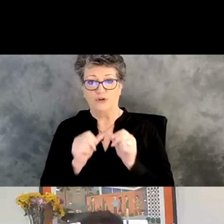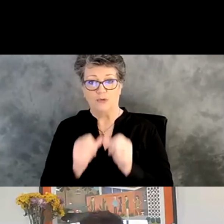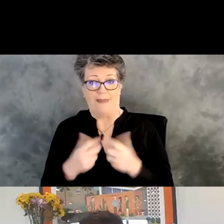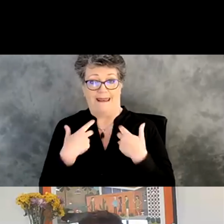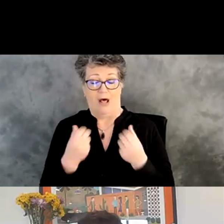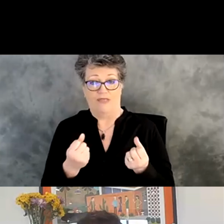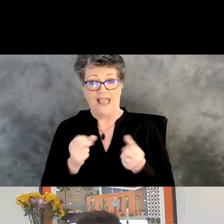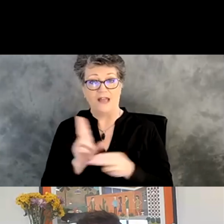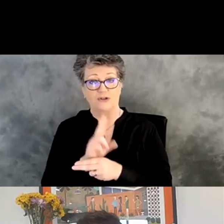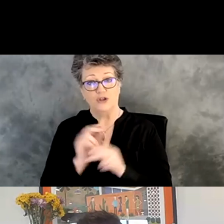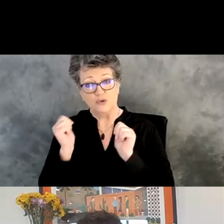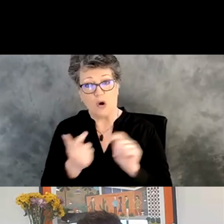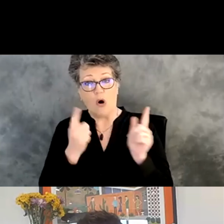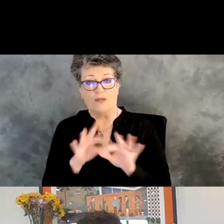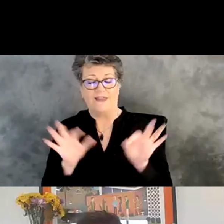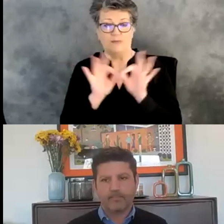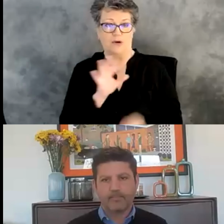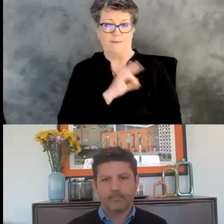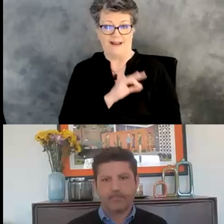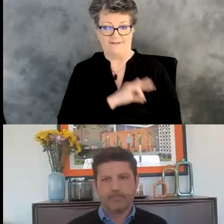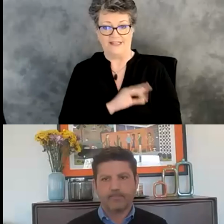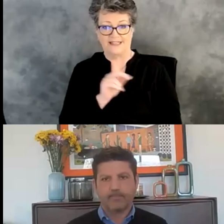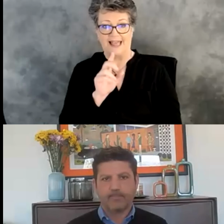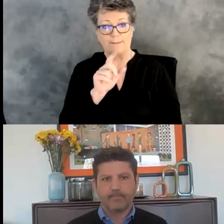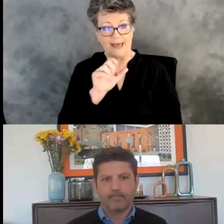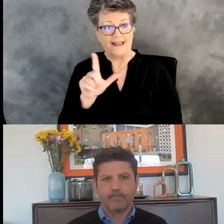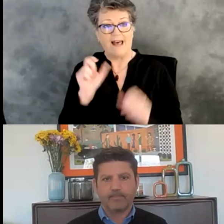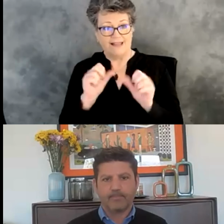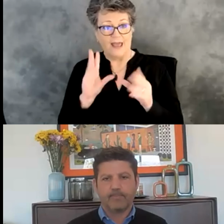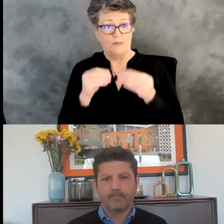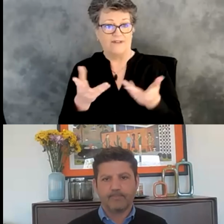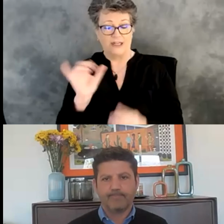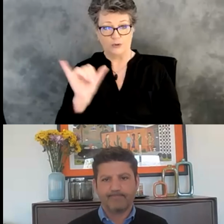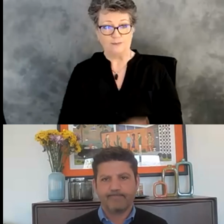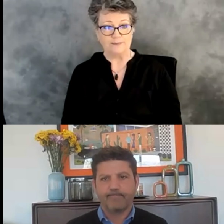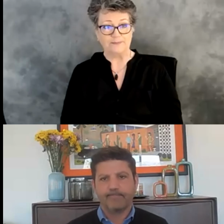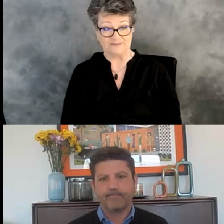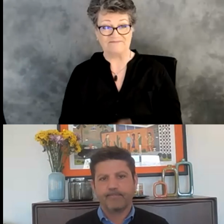and utilize all the important benefits that Medi-Cal can provide as well.